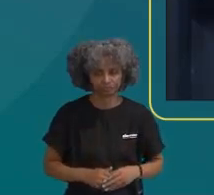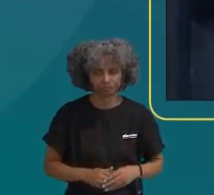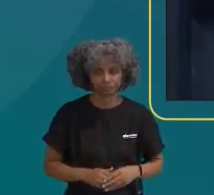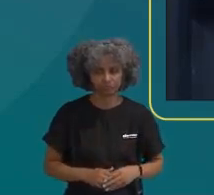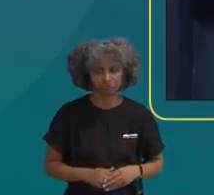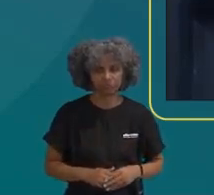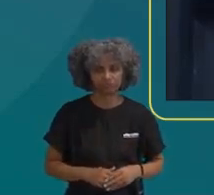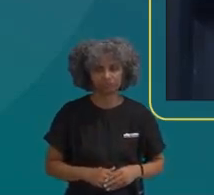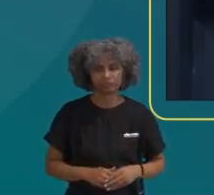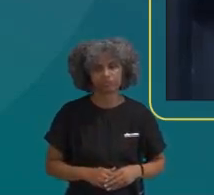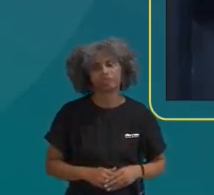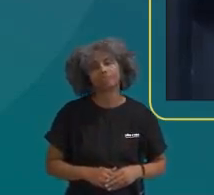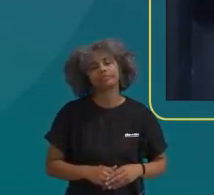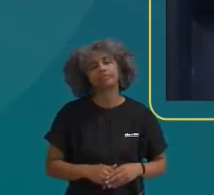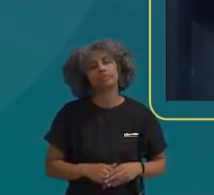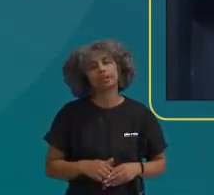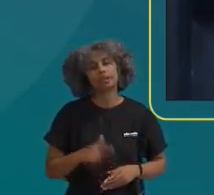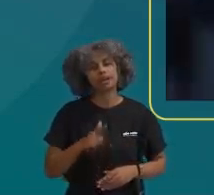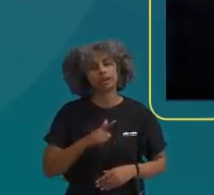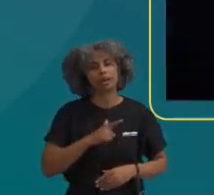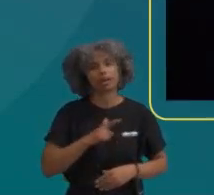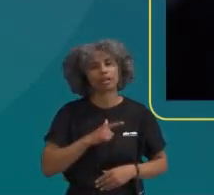hospitality and tourism sectors. But